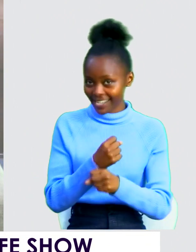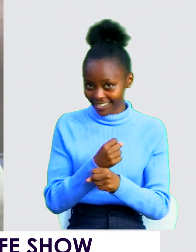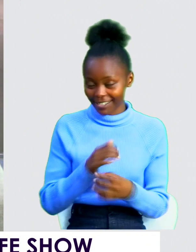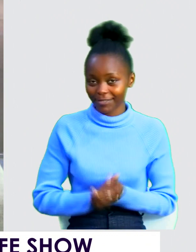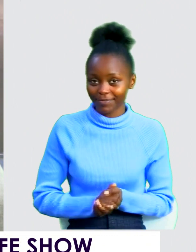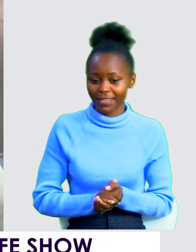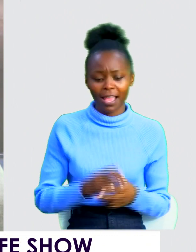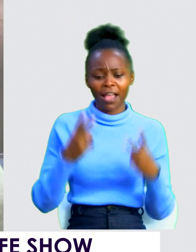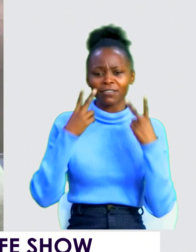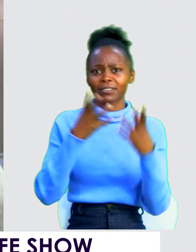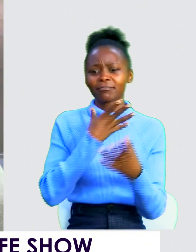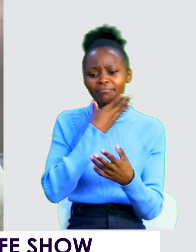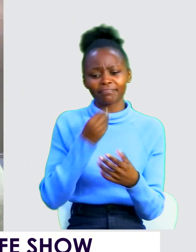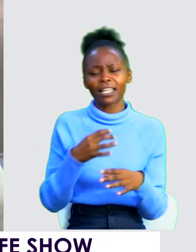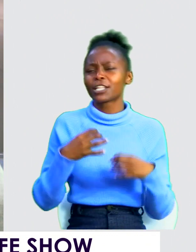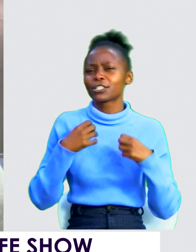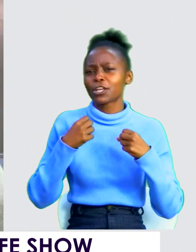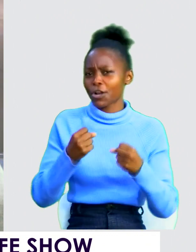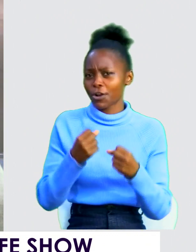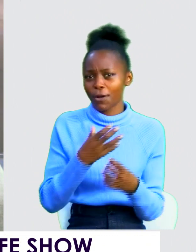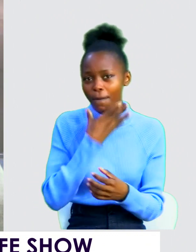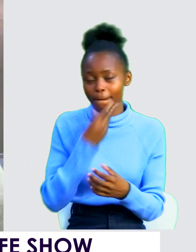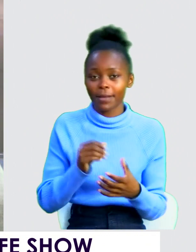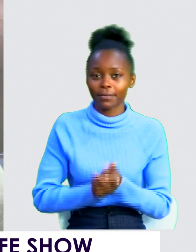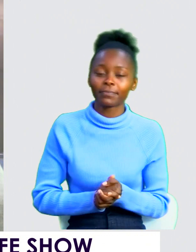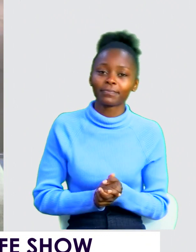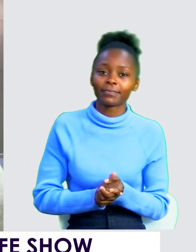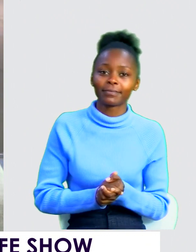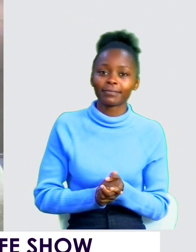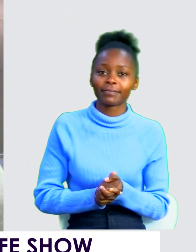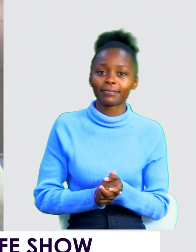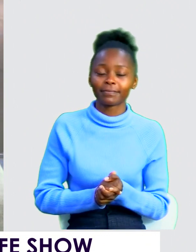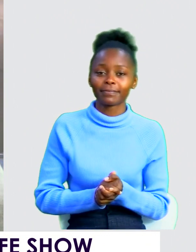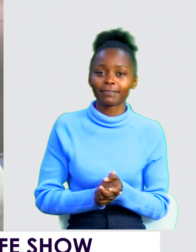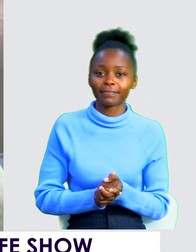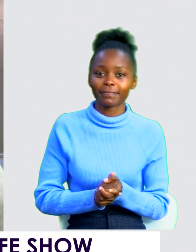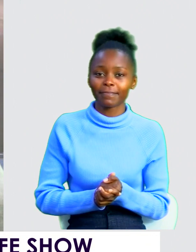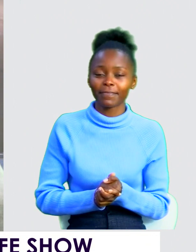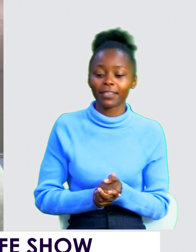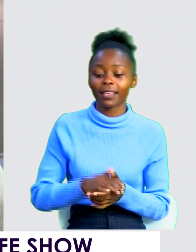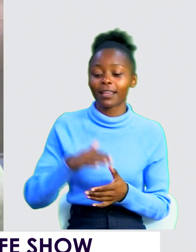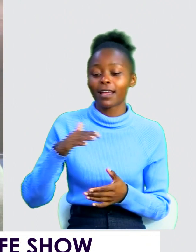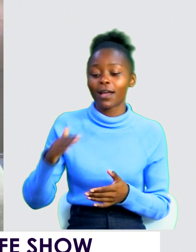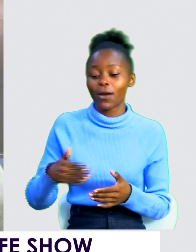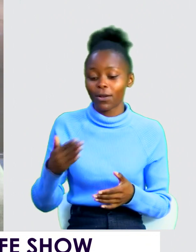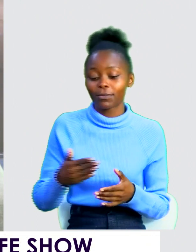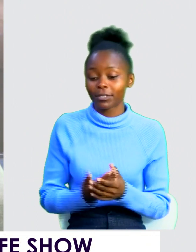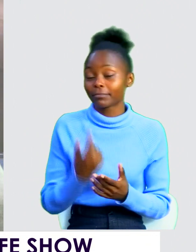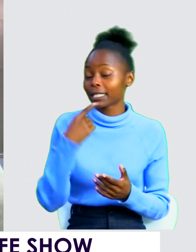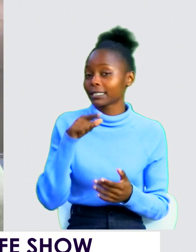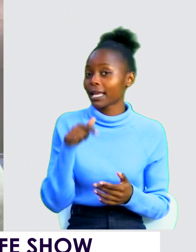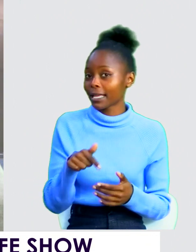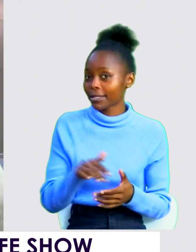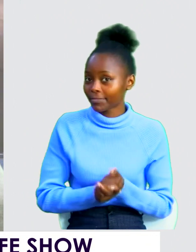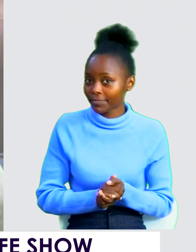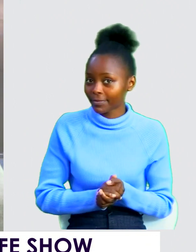I see men, strong men, you know, and as I always say in this show, this may